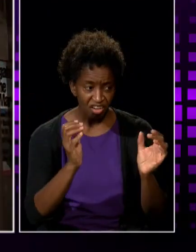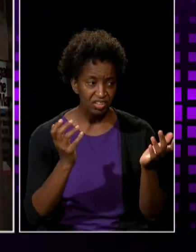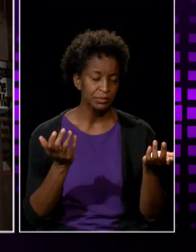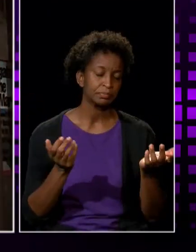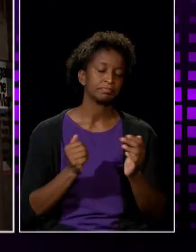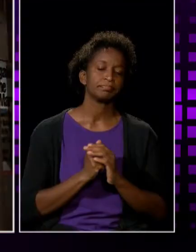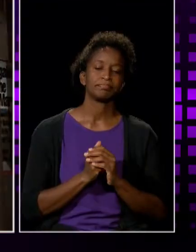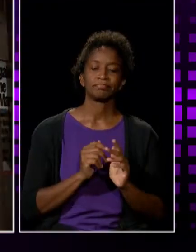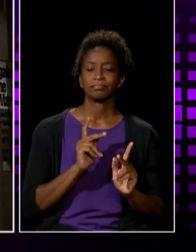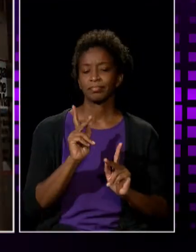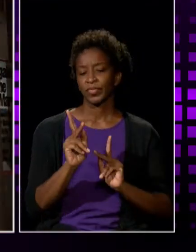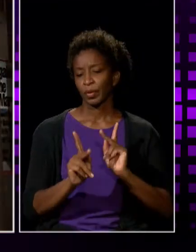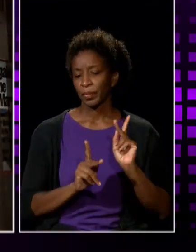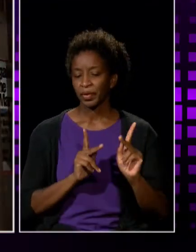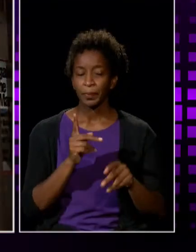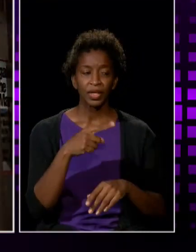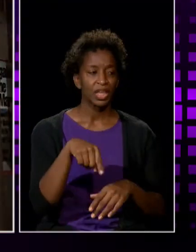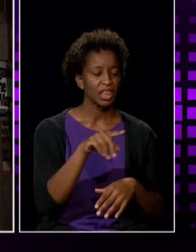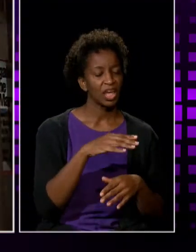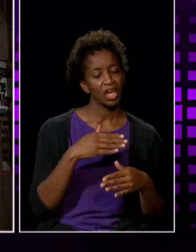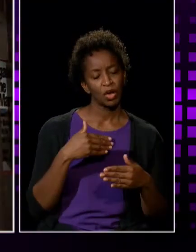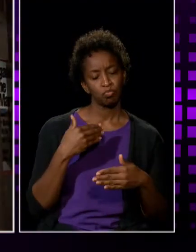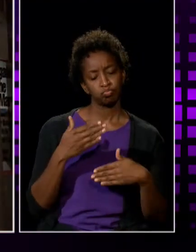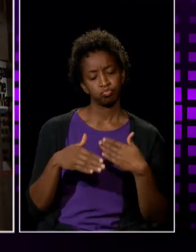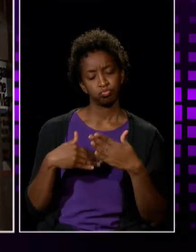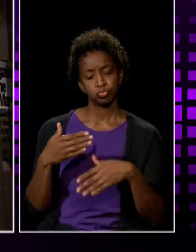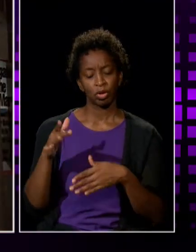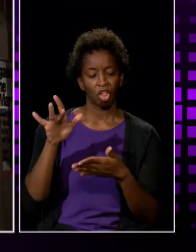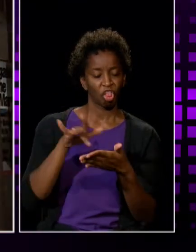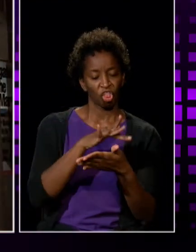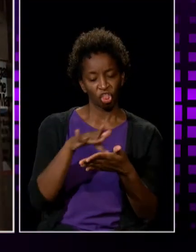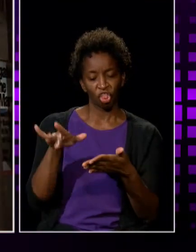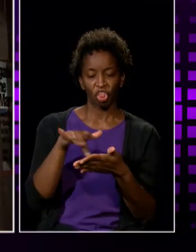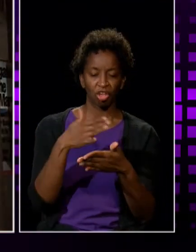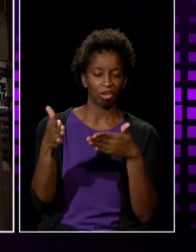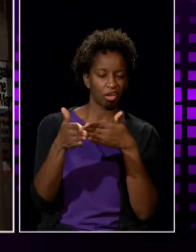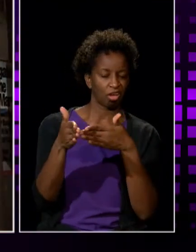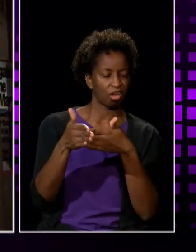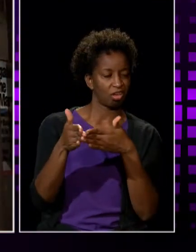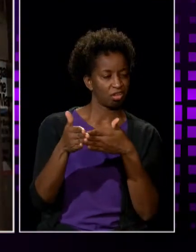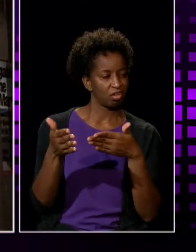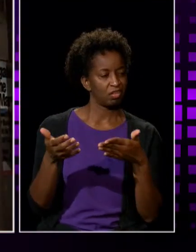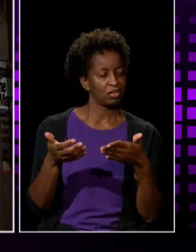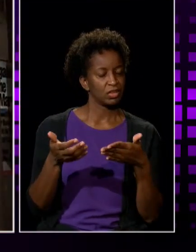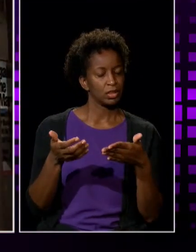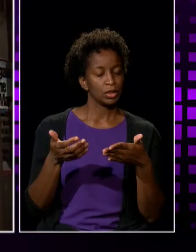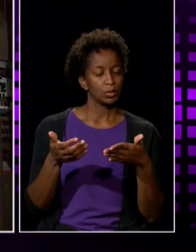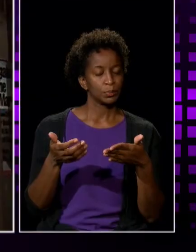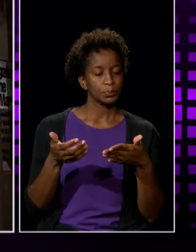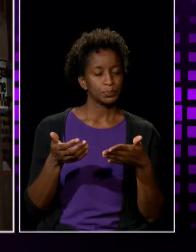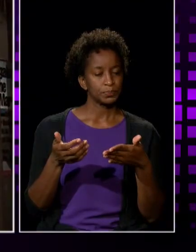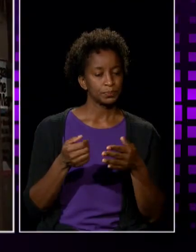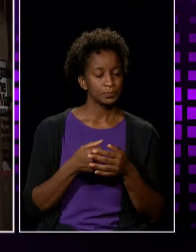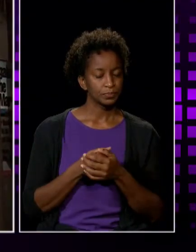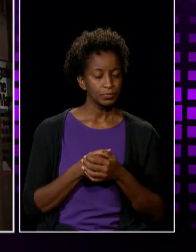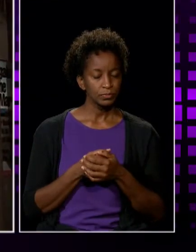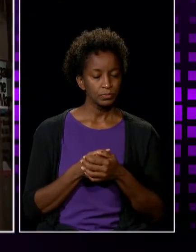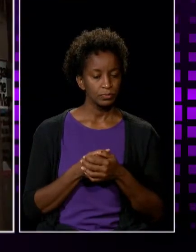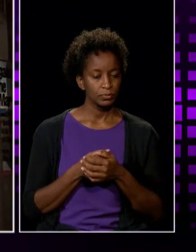opposition from any segment of the society to that central goal, we then set about